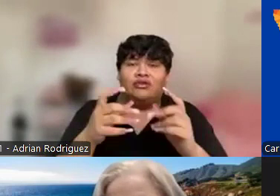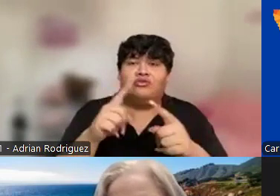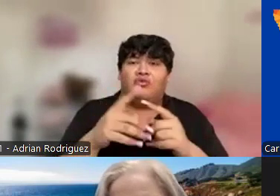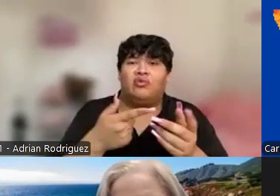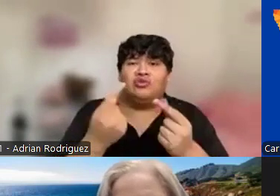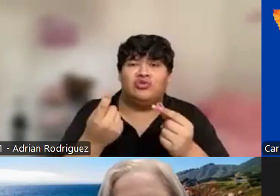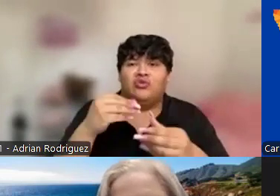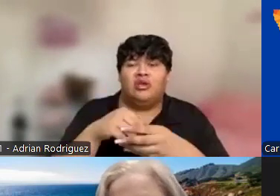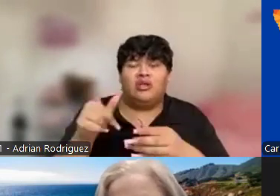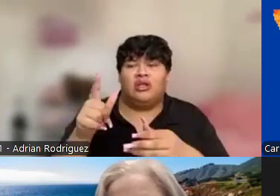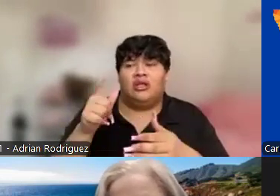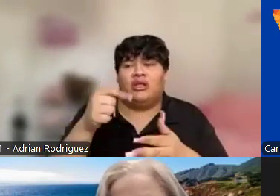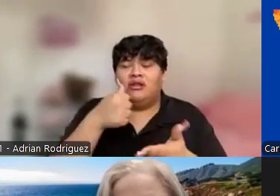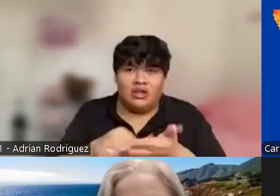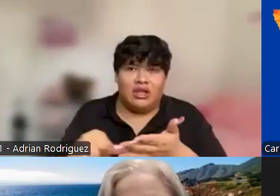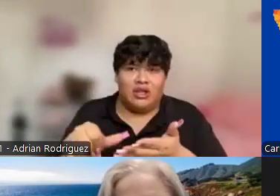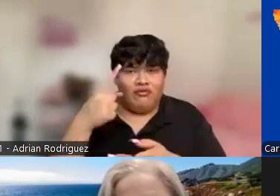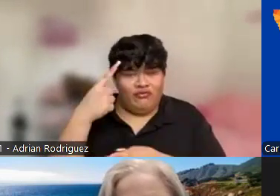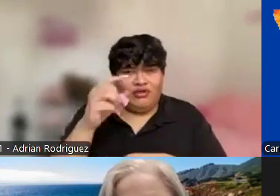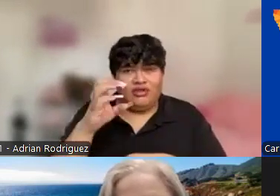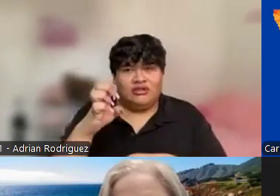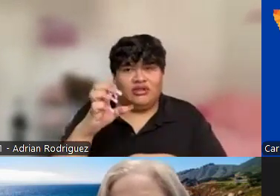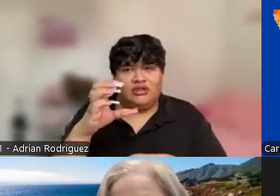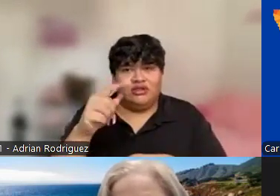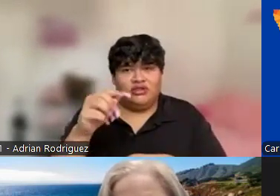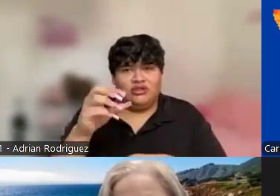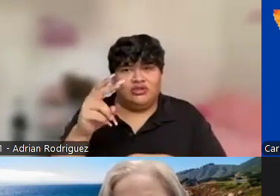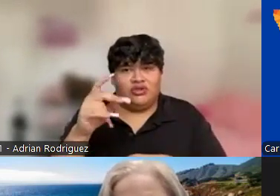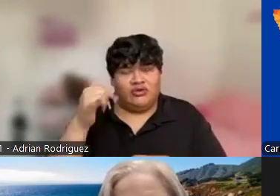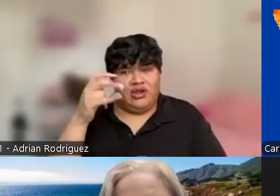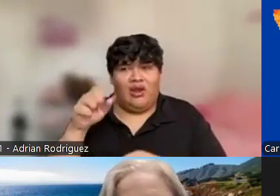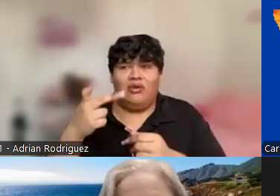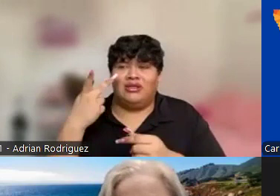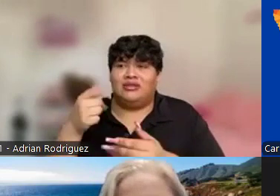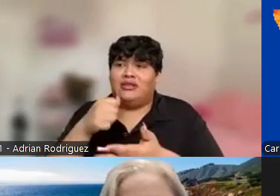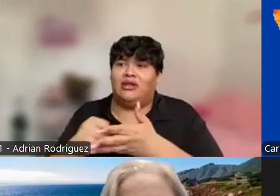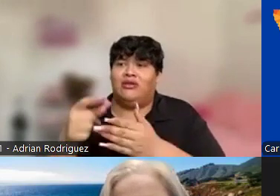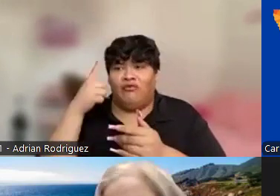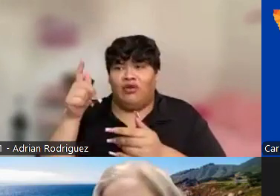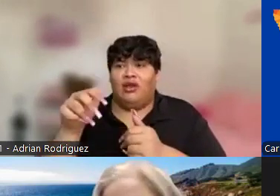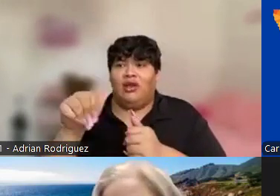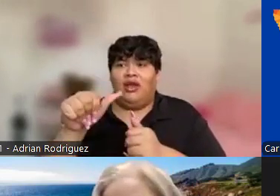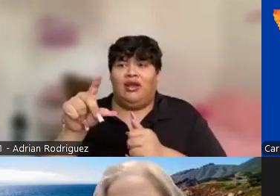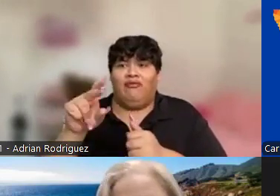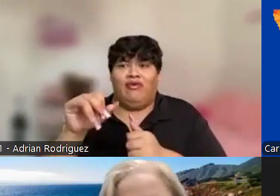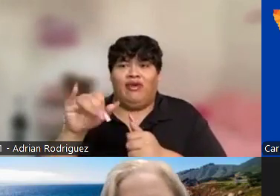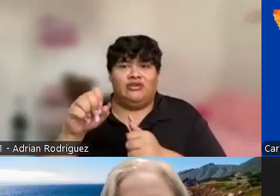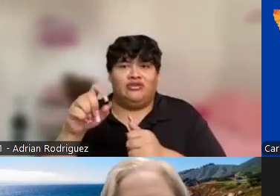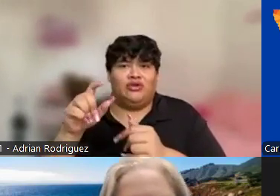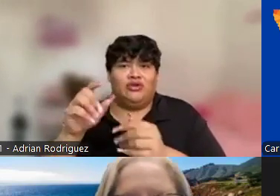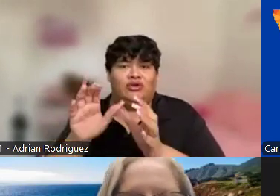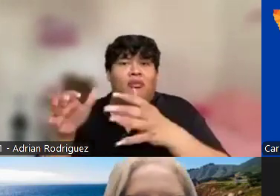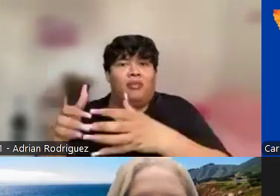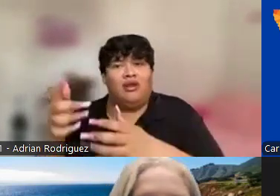the secretary's letter, I would love to see our advisory committee support that budget request,